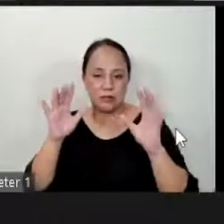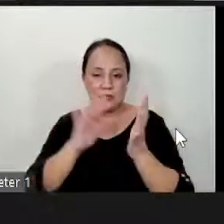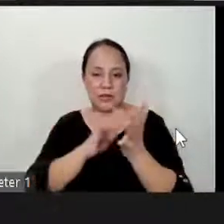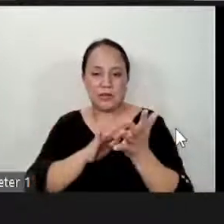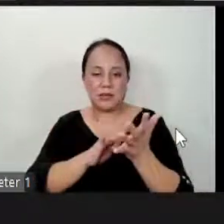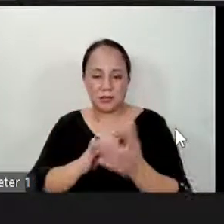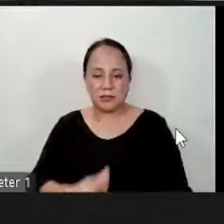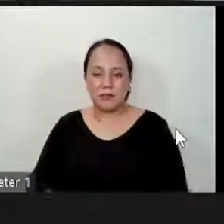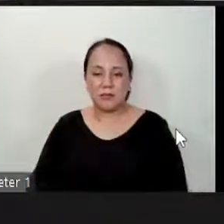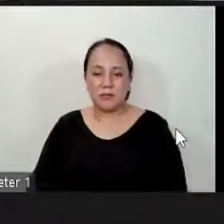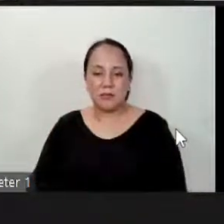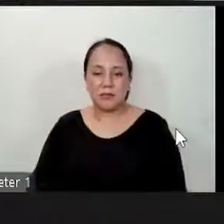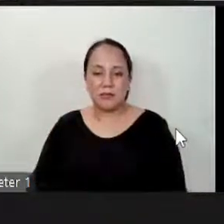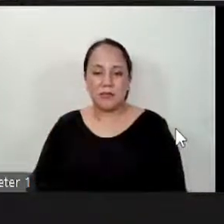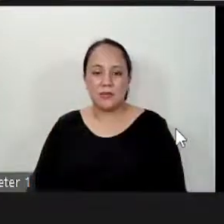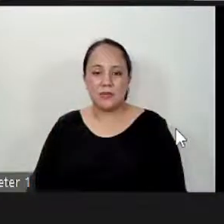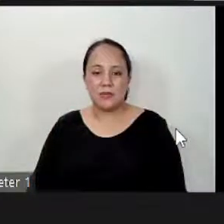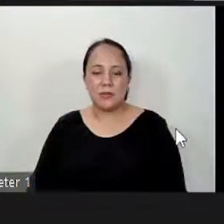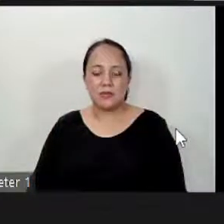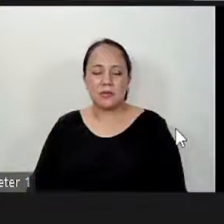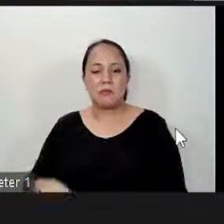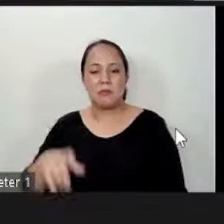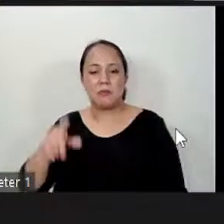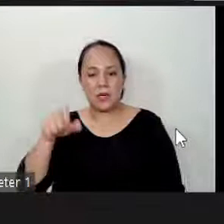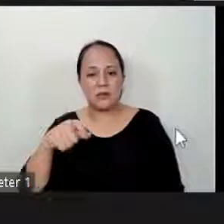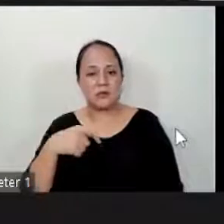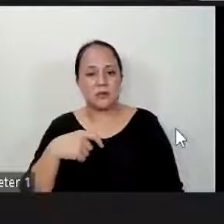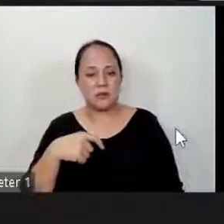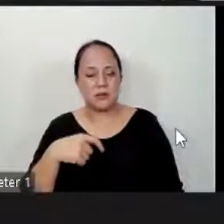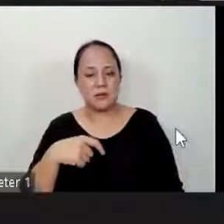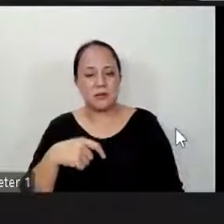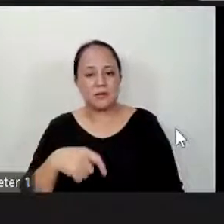drugs, and hence they have to be under